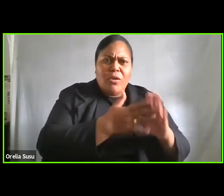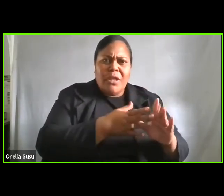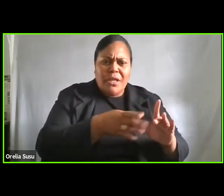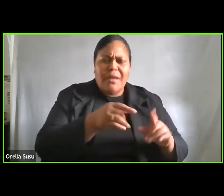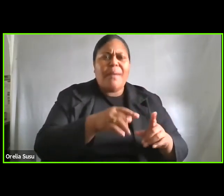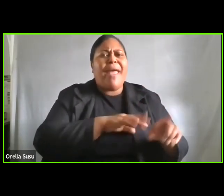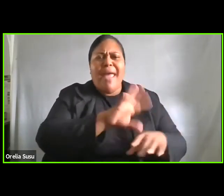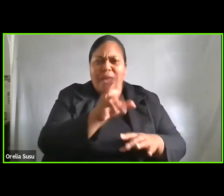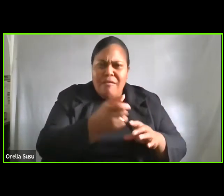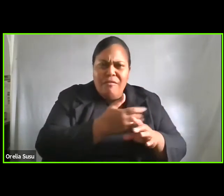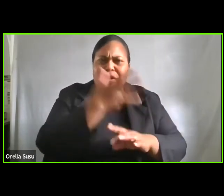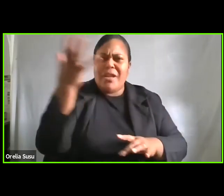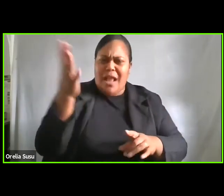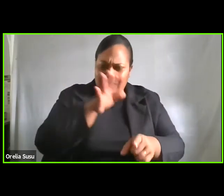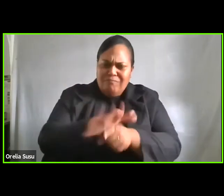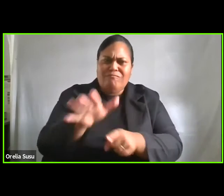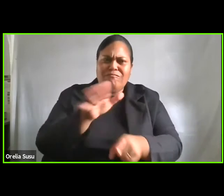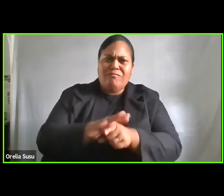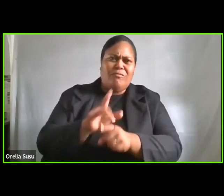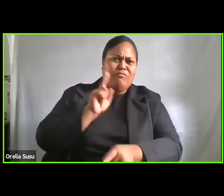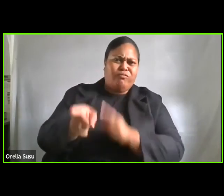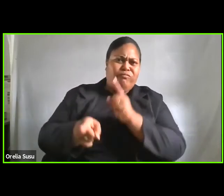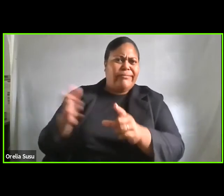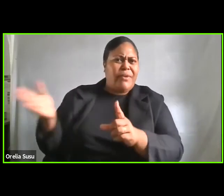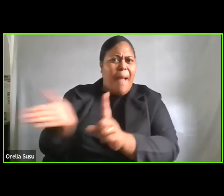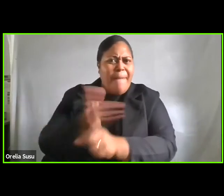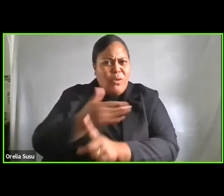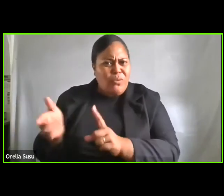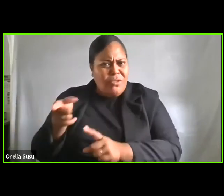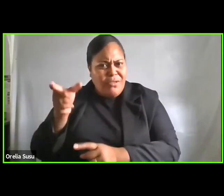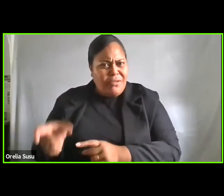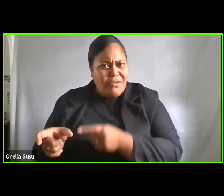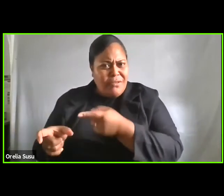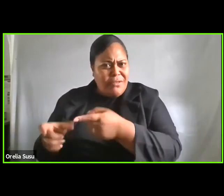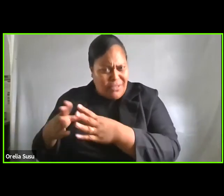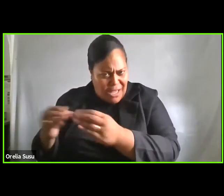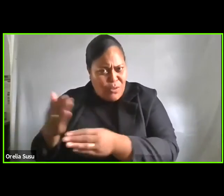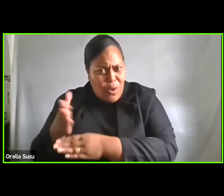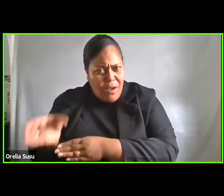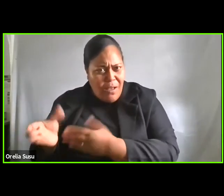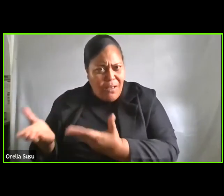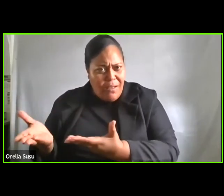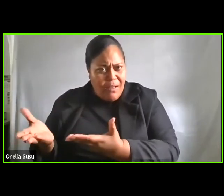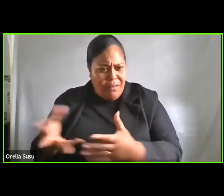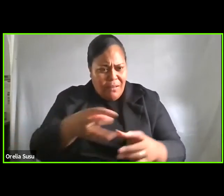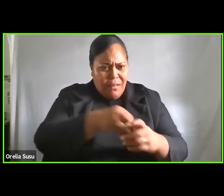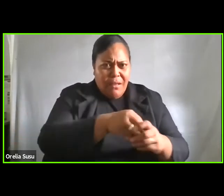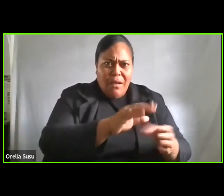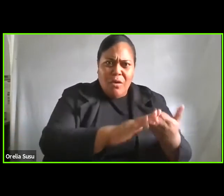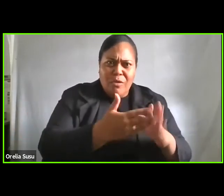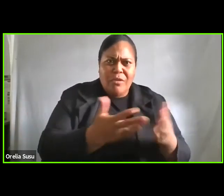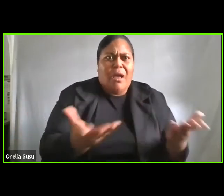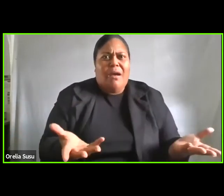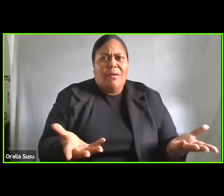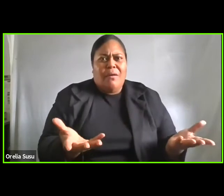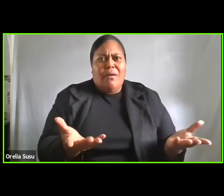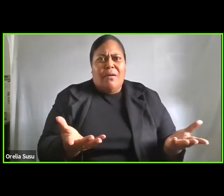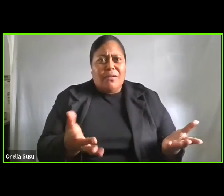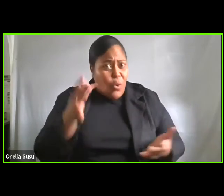she has been abused, and they also been stigmatized in all their lives in every day. So imagine during a